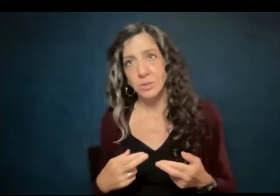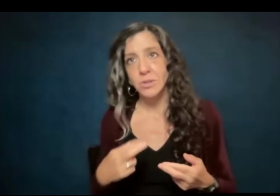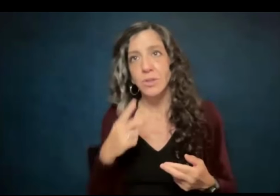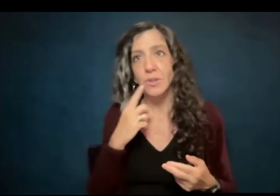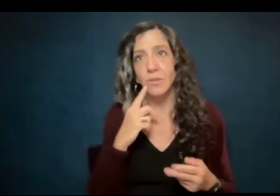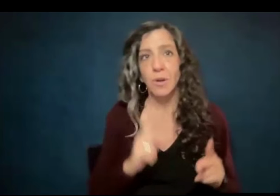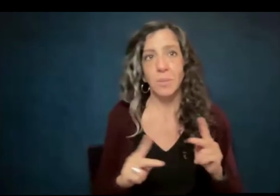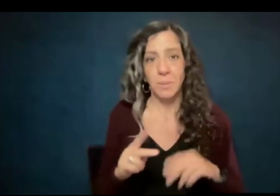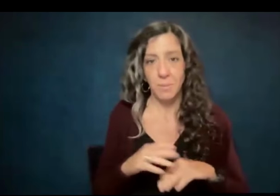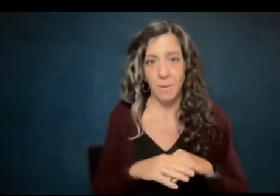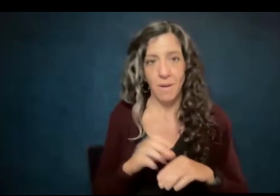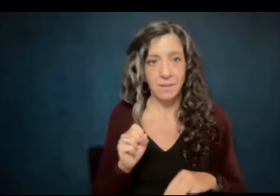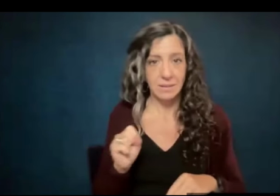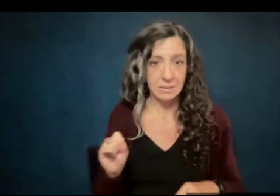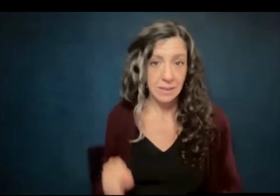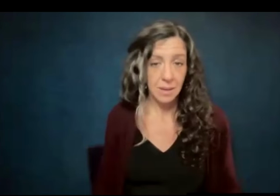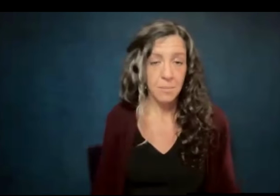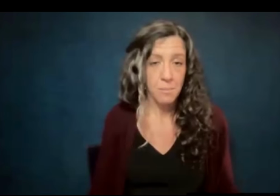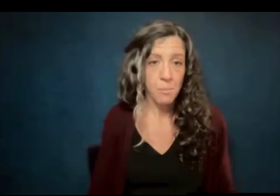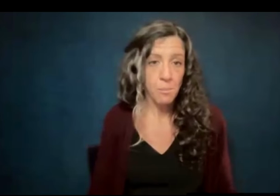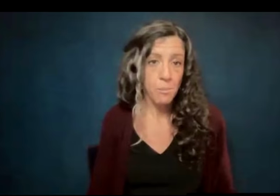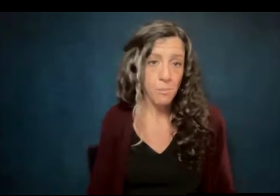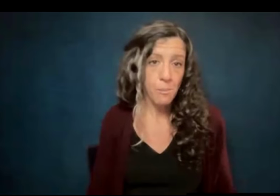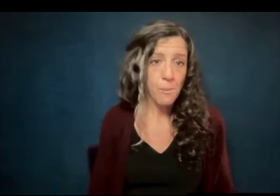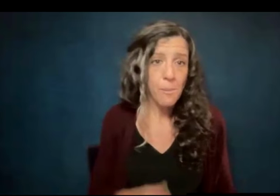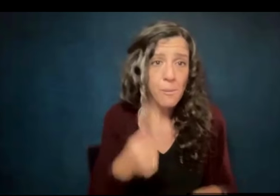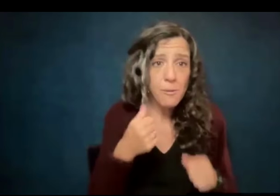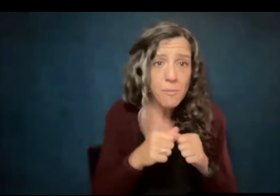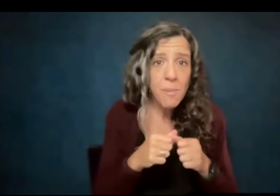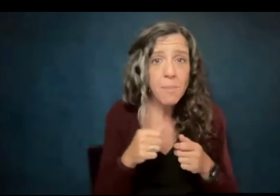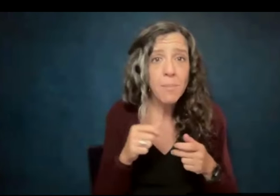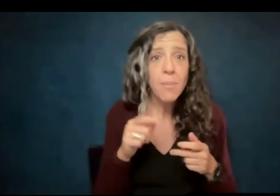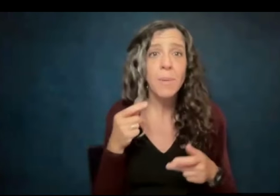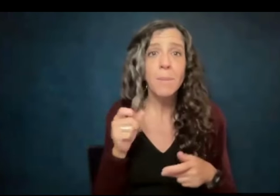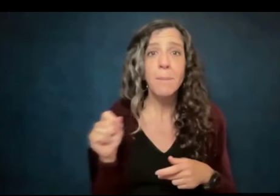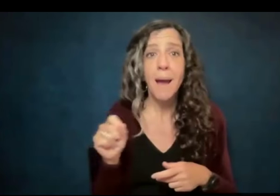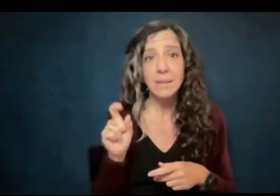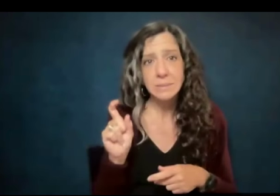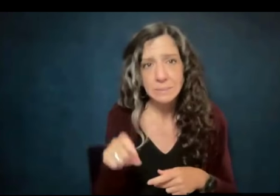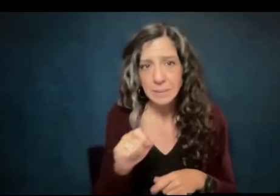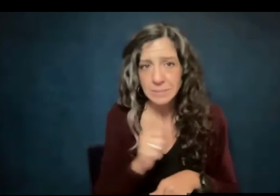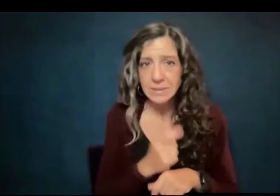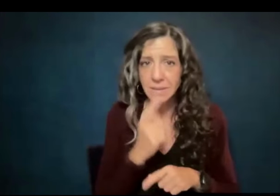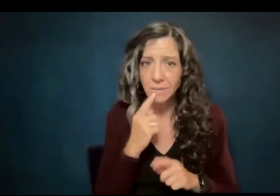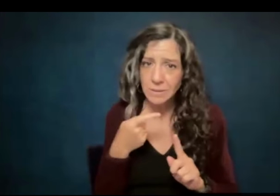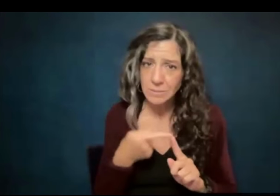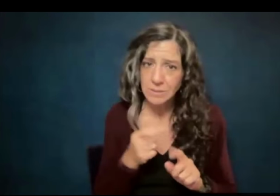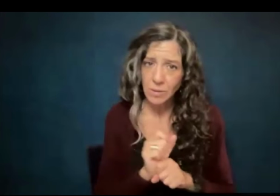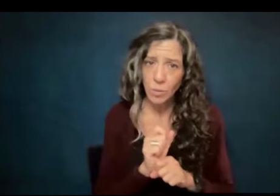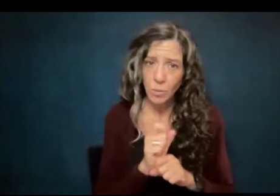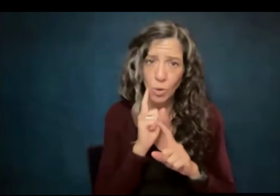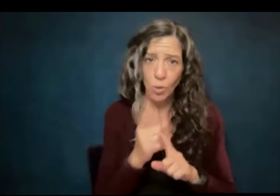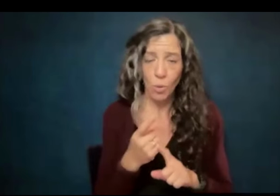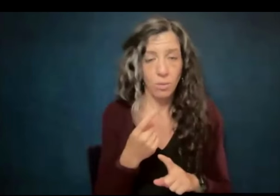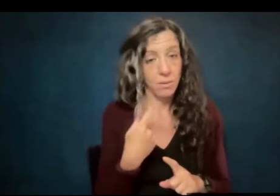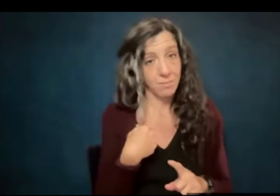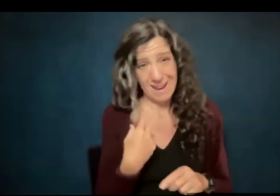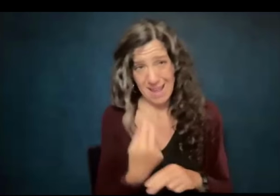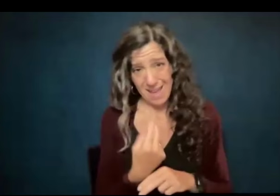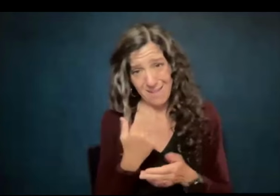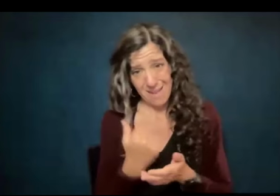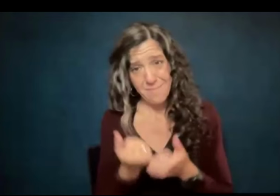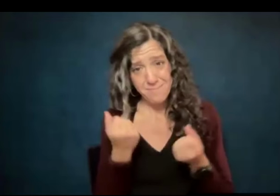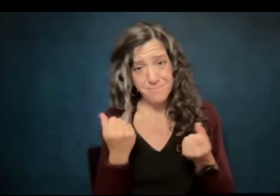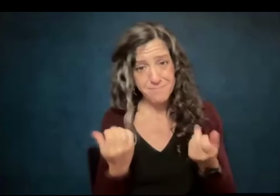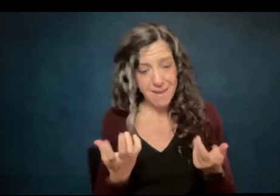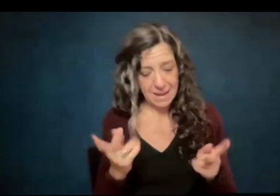on SSI. Remember, the pass has to be for a specific work goal, but I've helped a lot of people use a pass to be